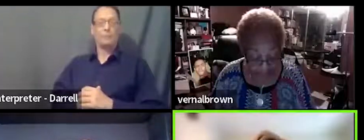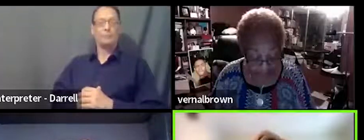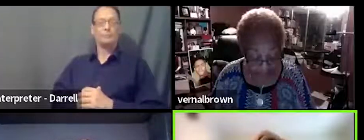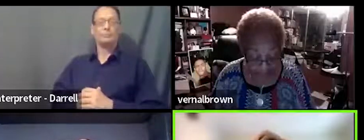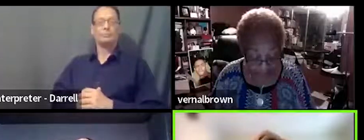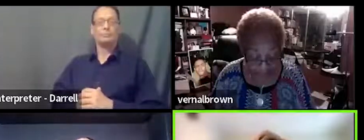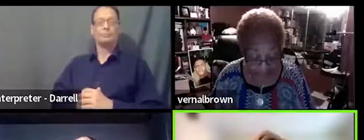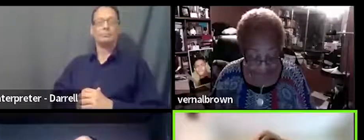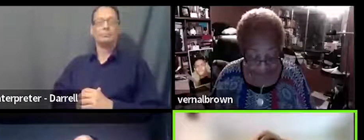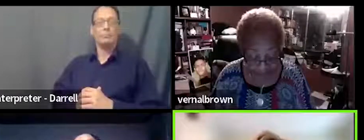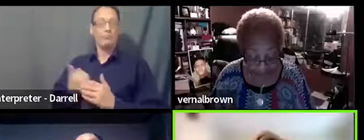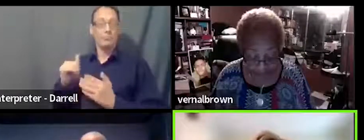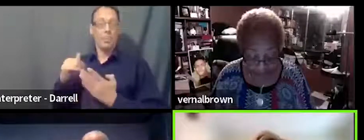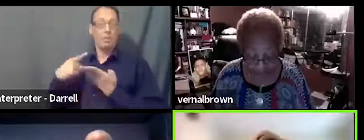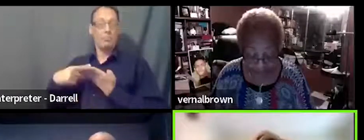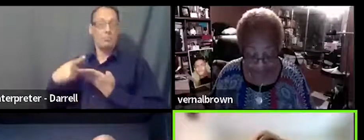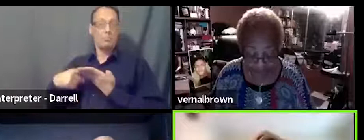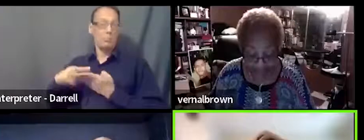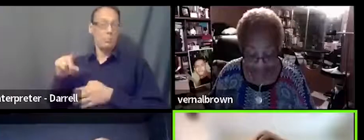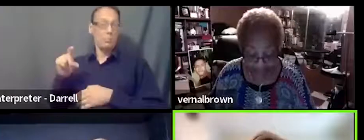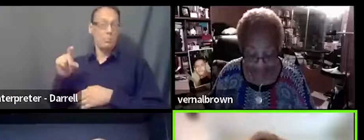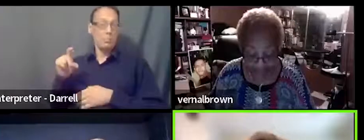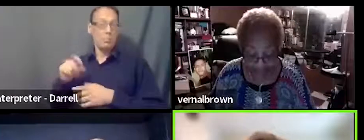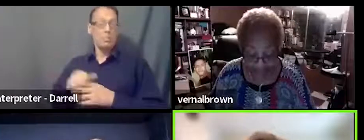Any discussion on the slate?